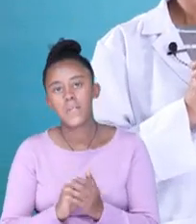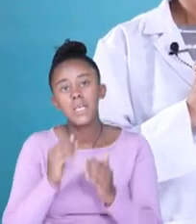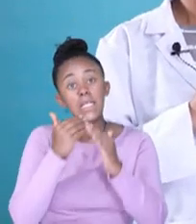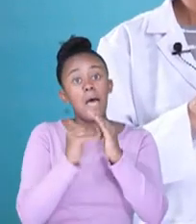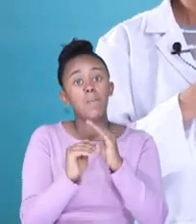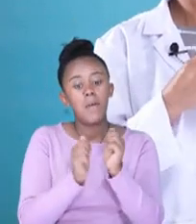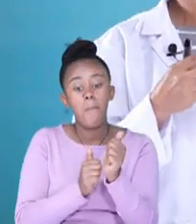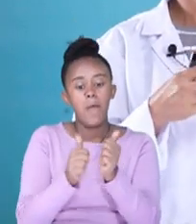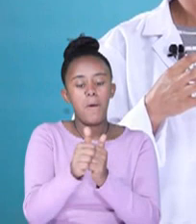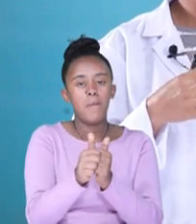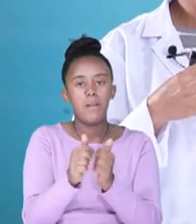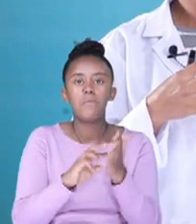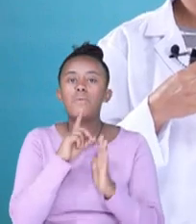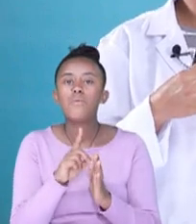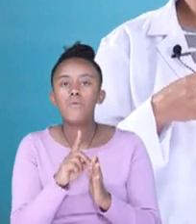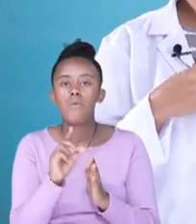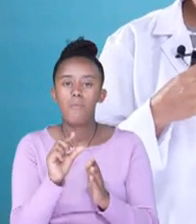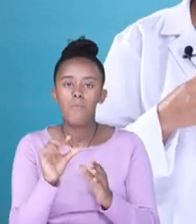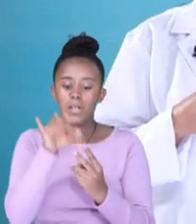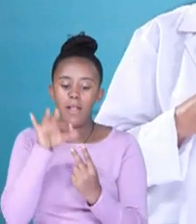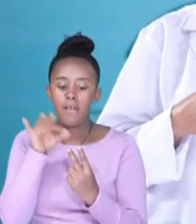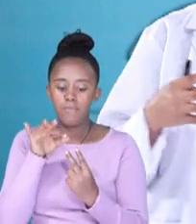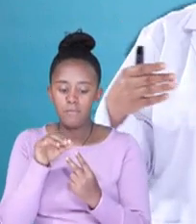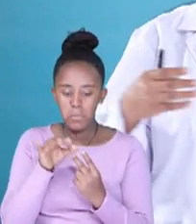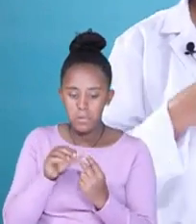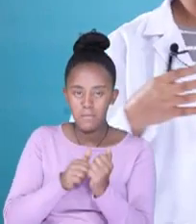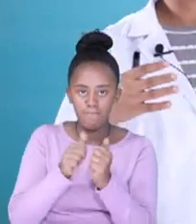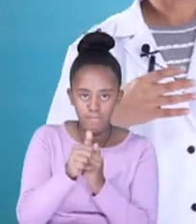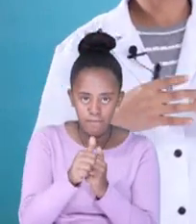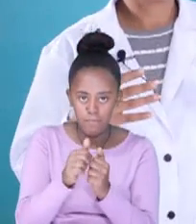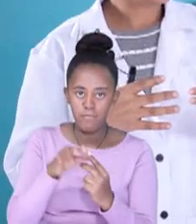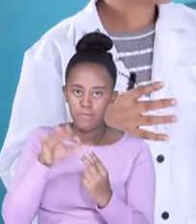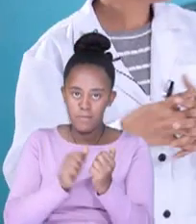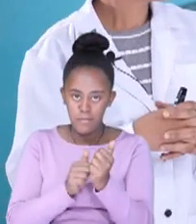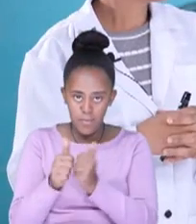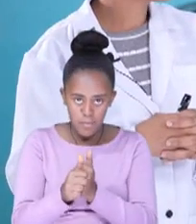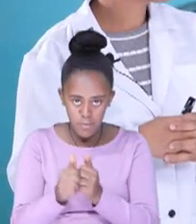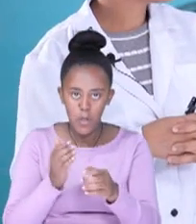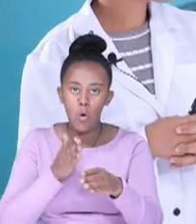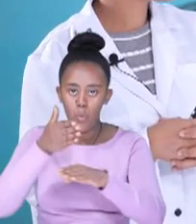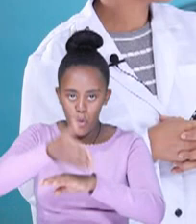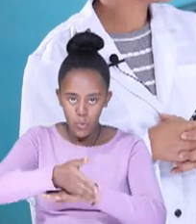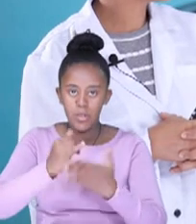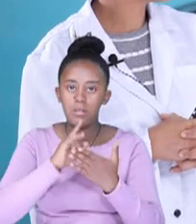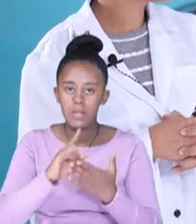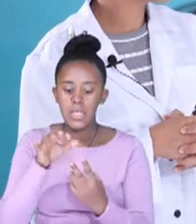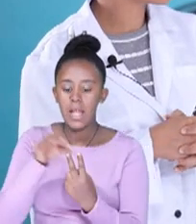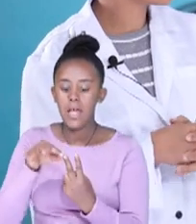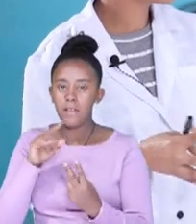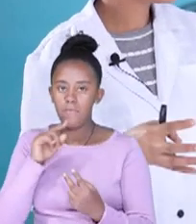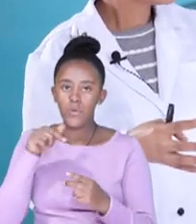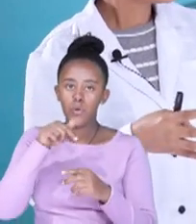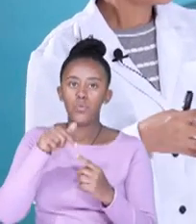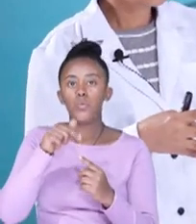semi-permeable, it can pass particles selectively to cross it. It can allow particles selectively